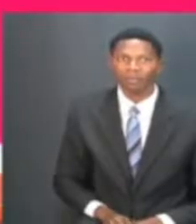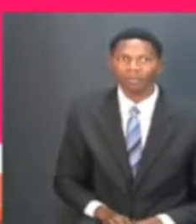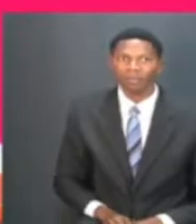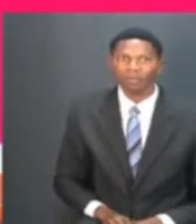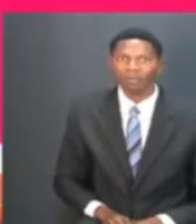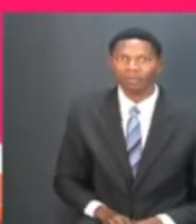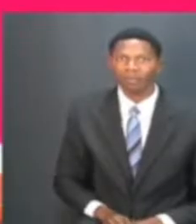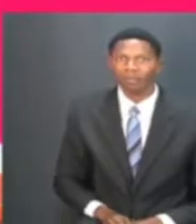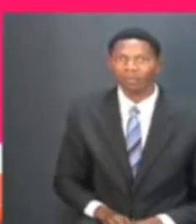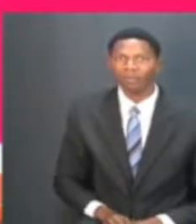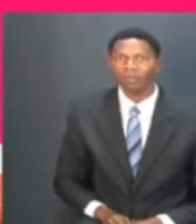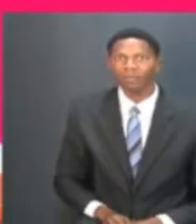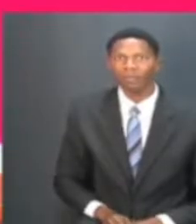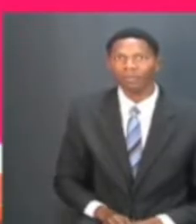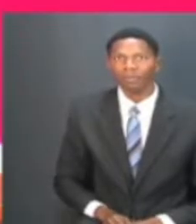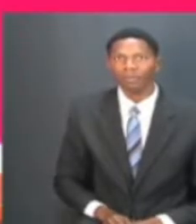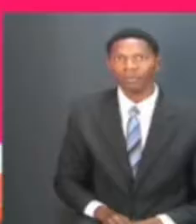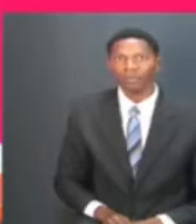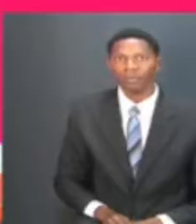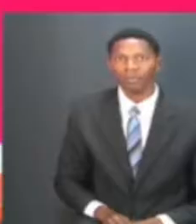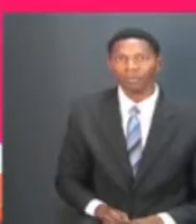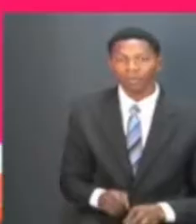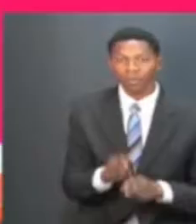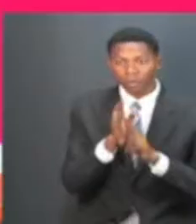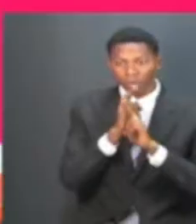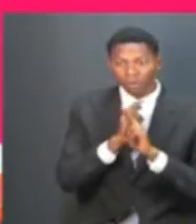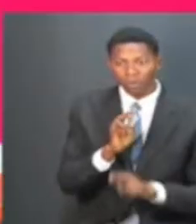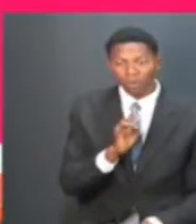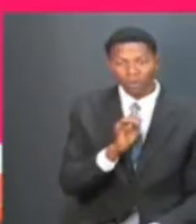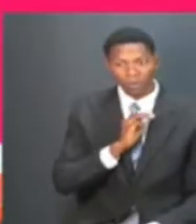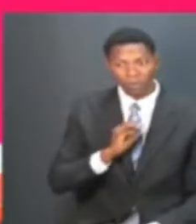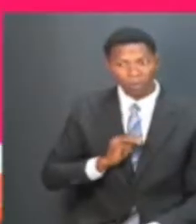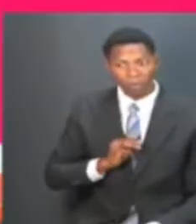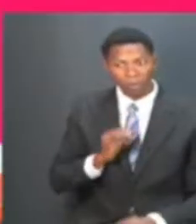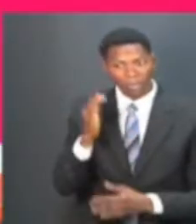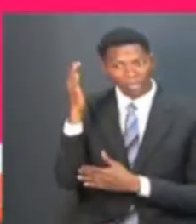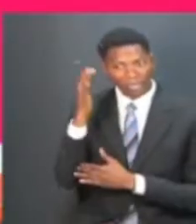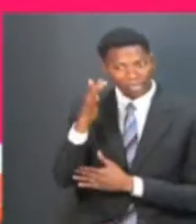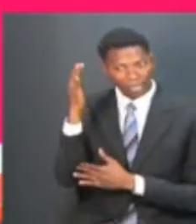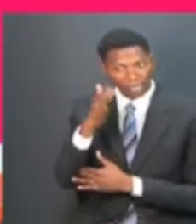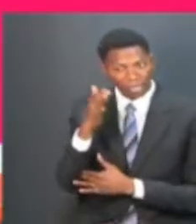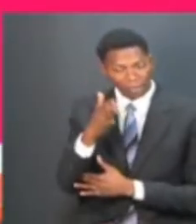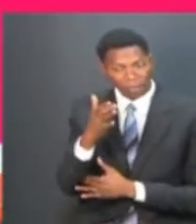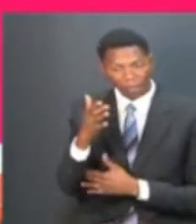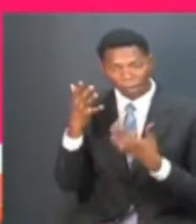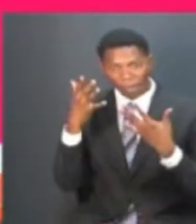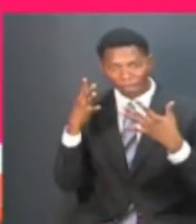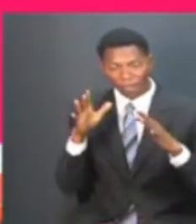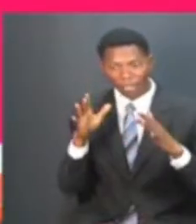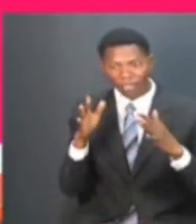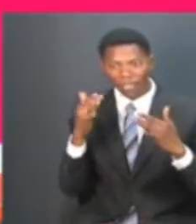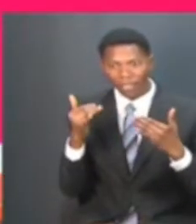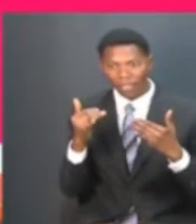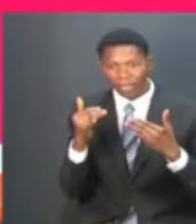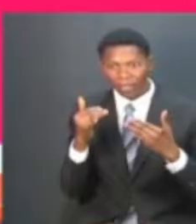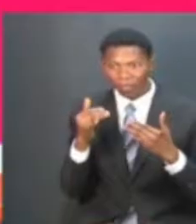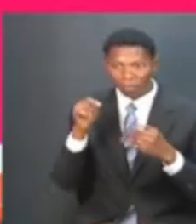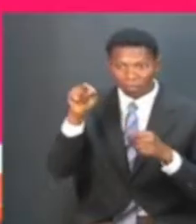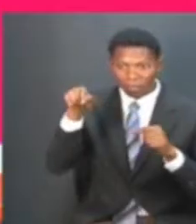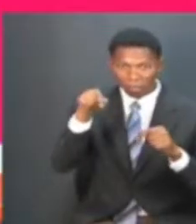Our members, statement ably made. It's now for members to